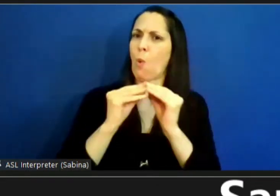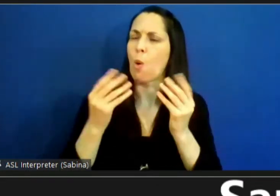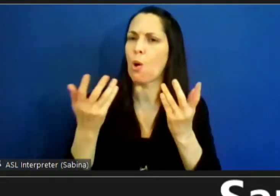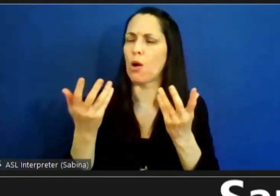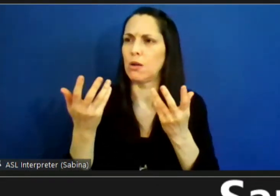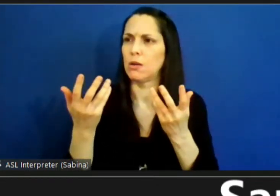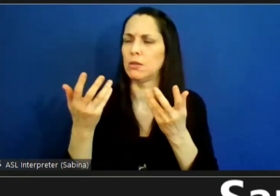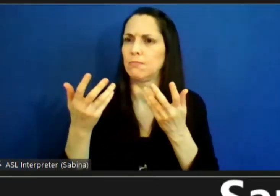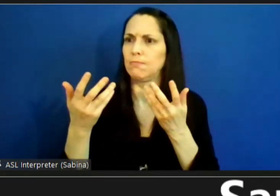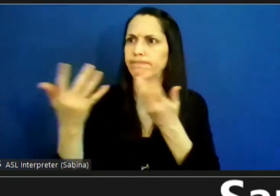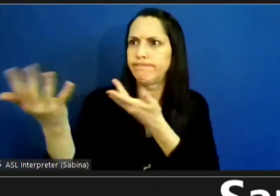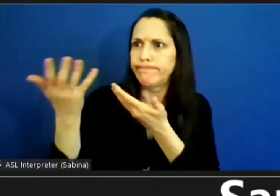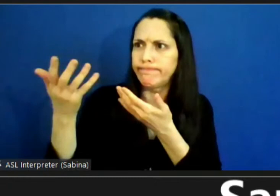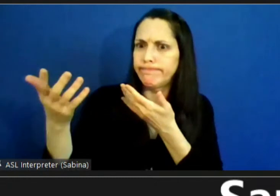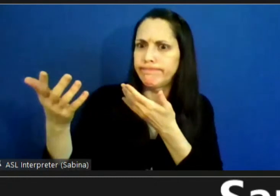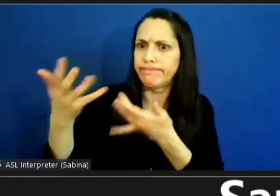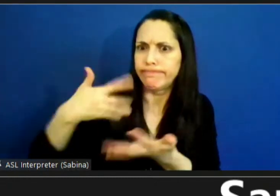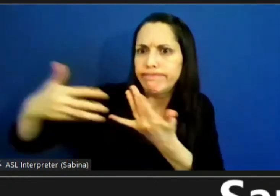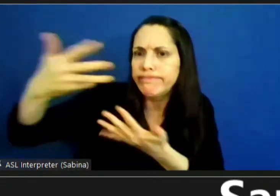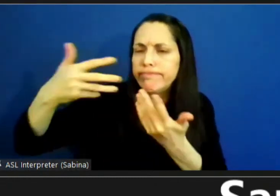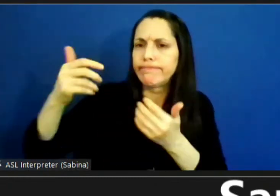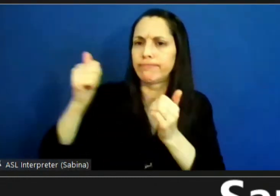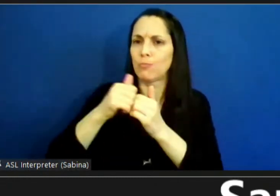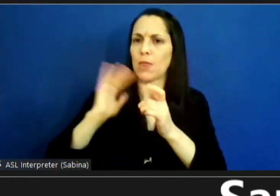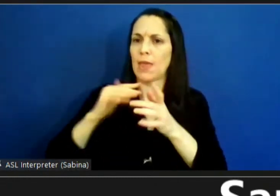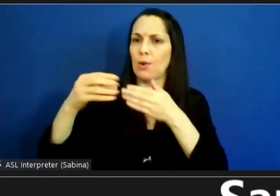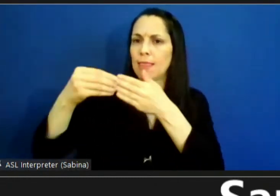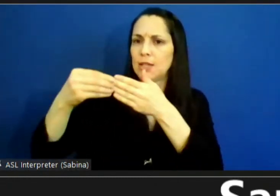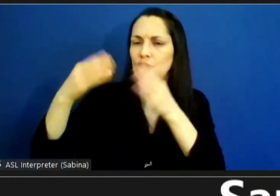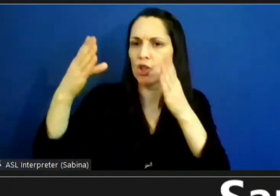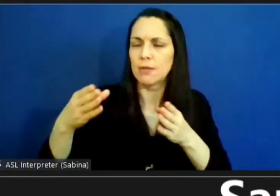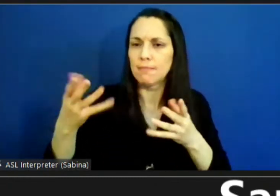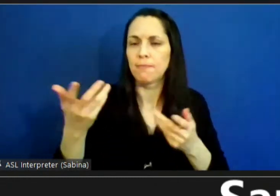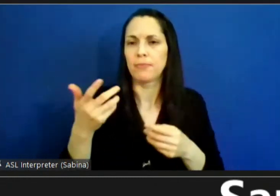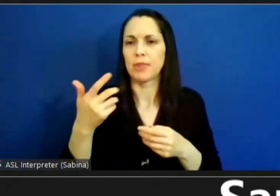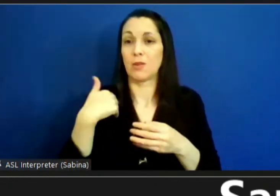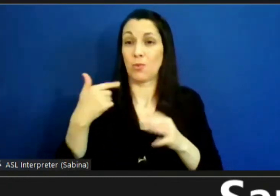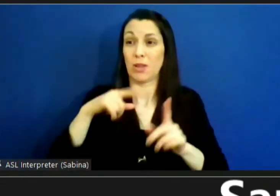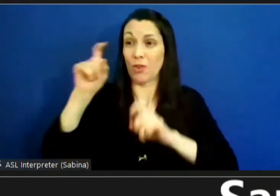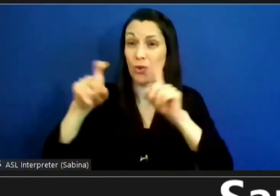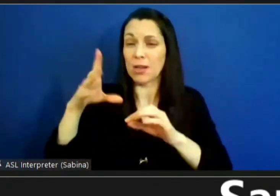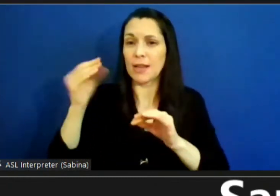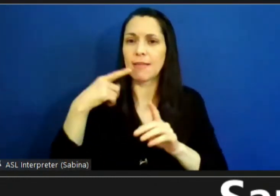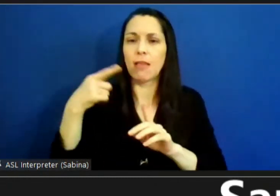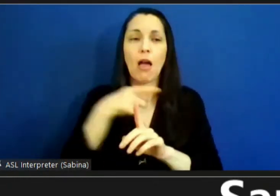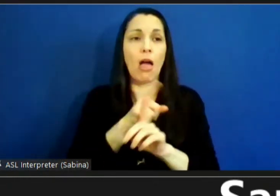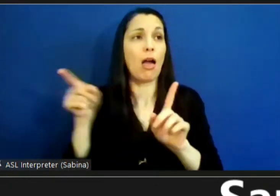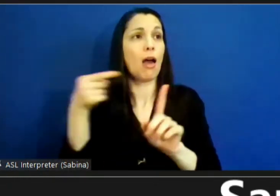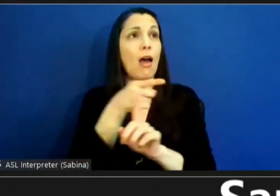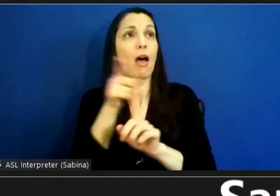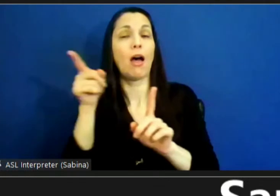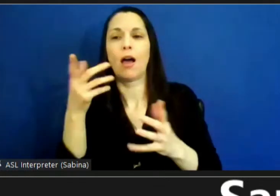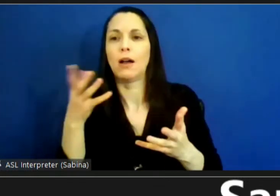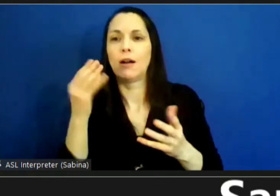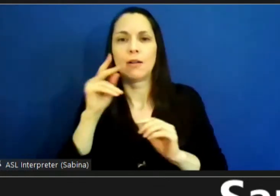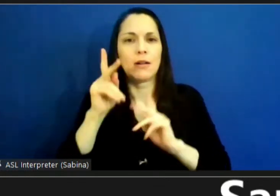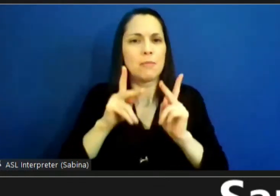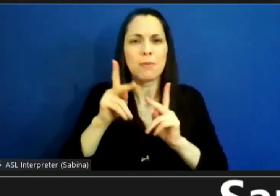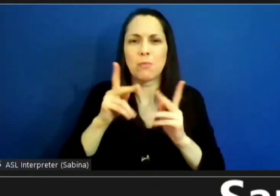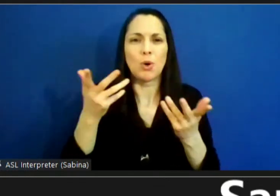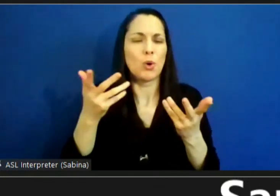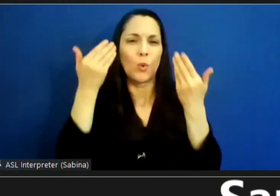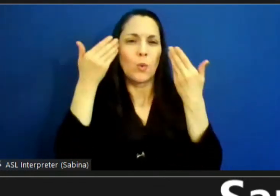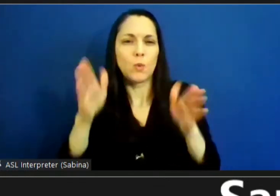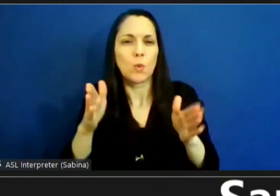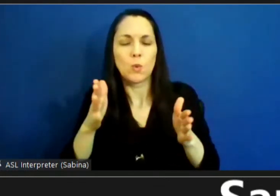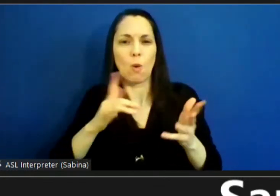leadership, because a lot of times we're asking questions and we get this kind of ring around the rosy and sent to people who don't know the answers.